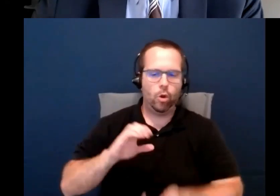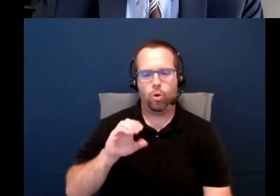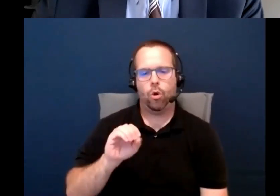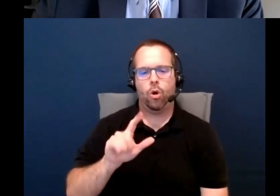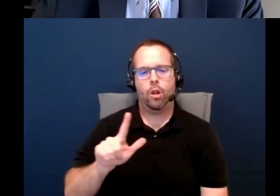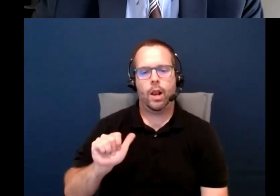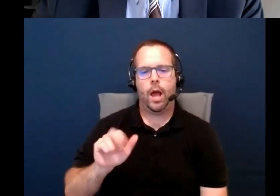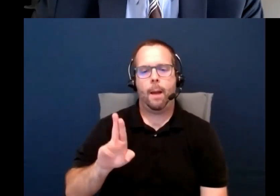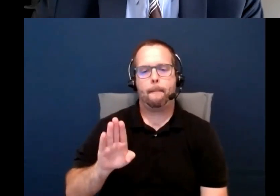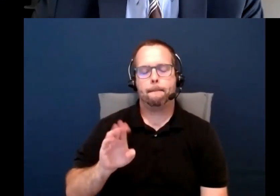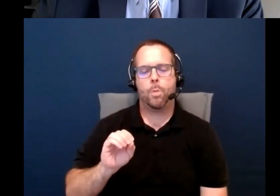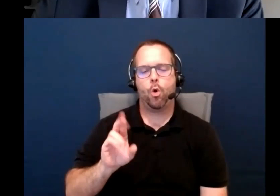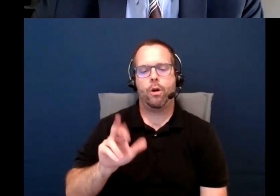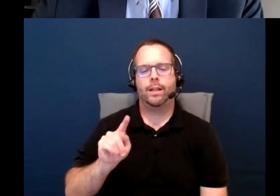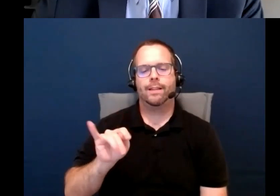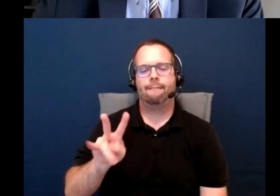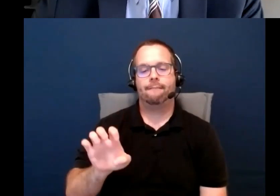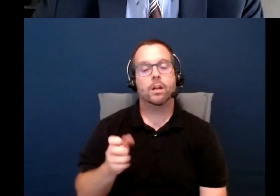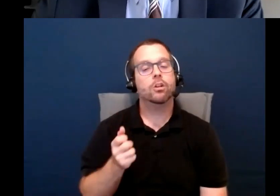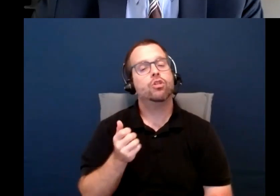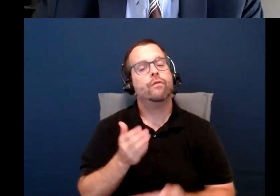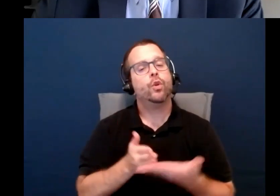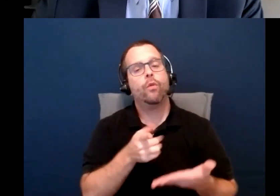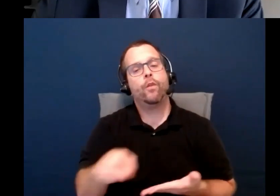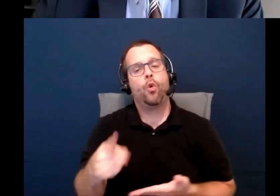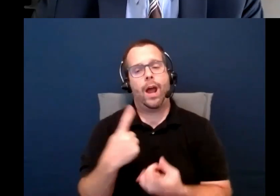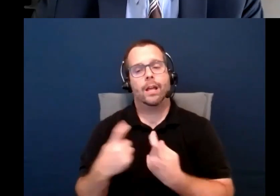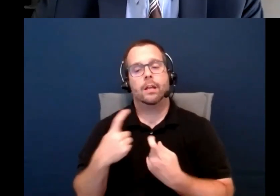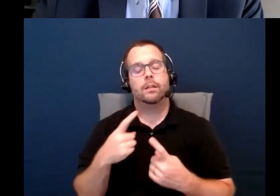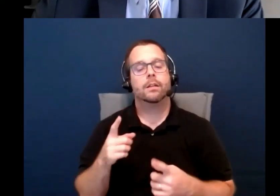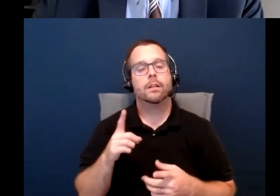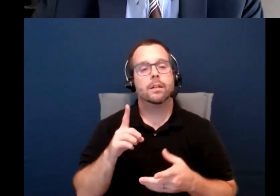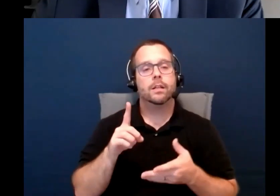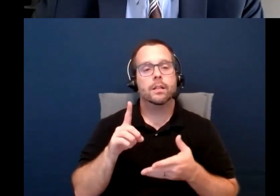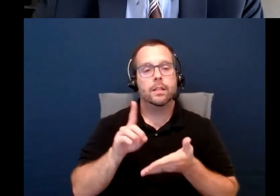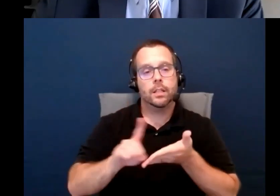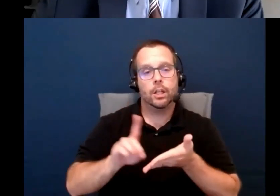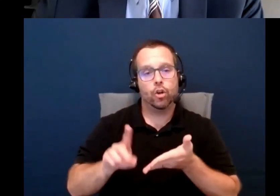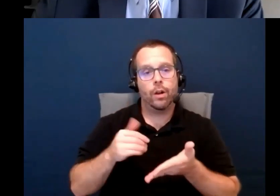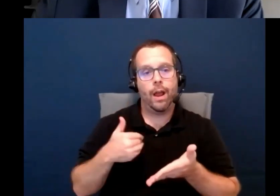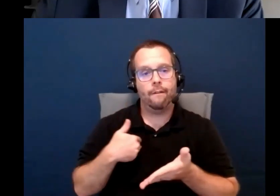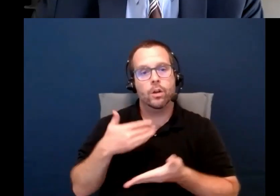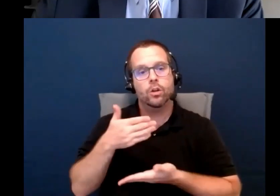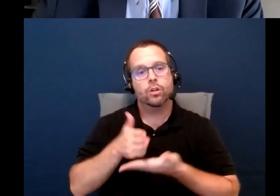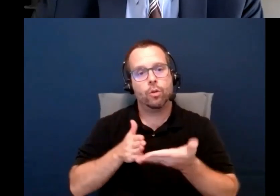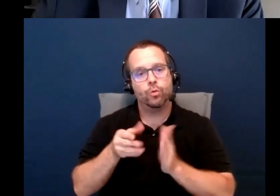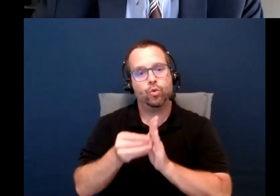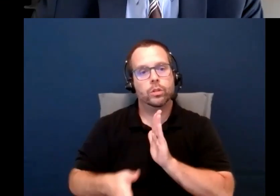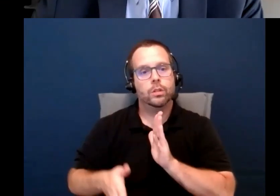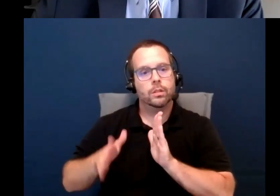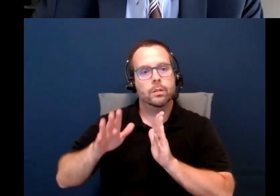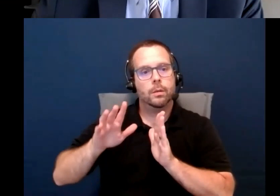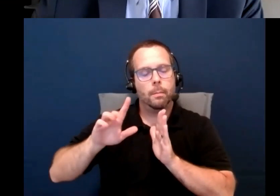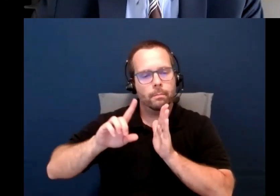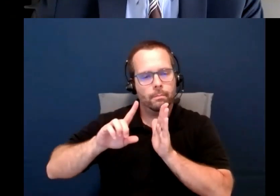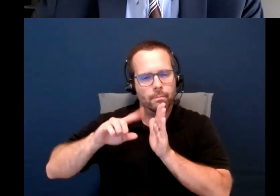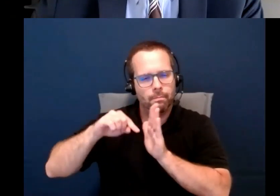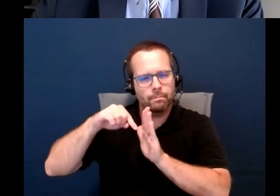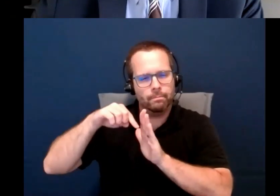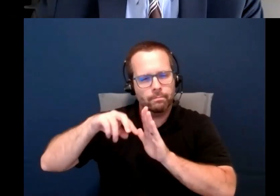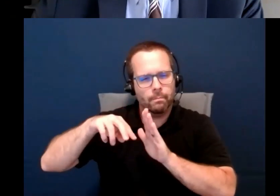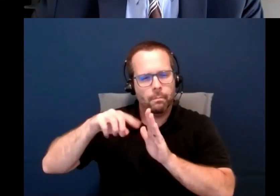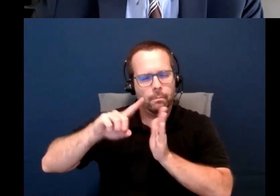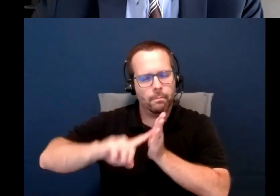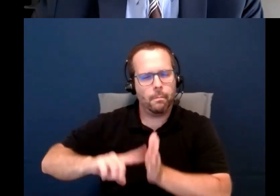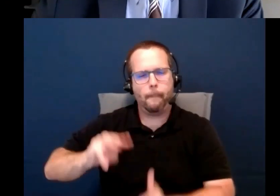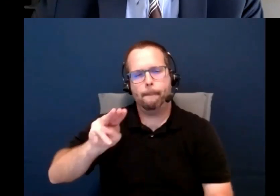about dissertations that have students mining data, no, that's not a very good choice. And another one, if